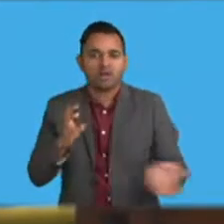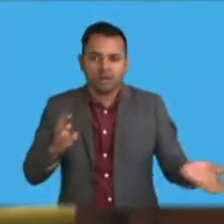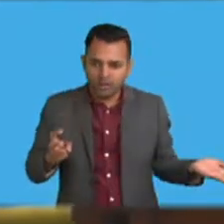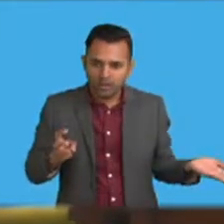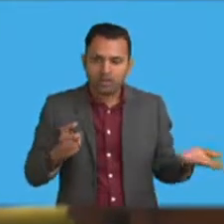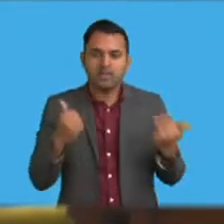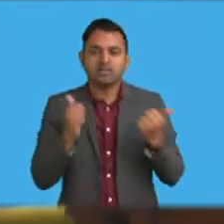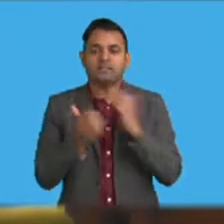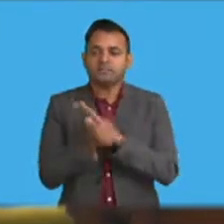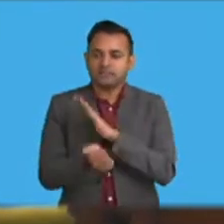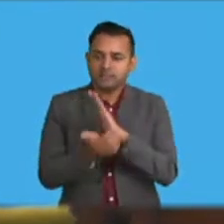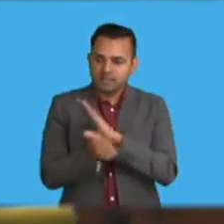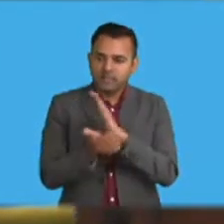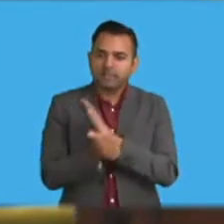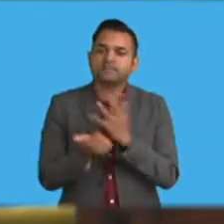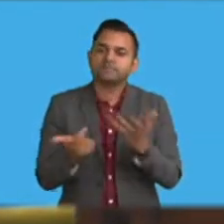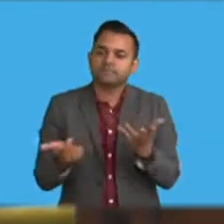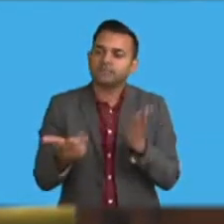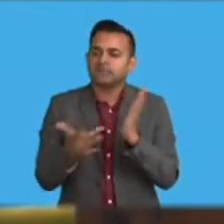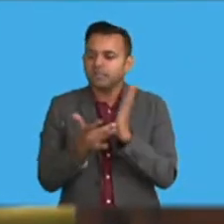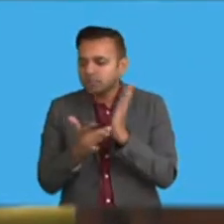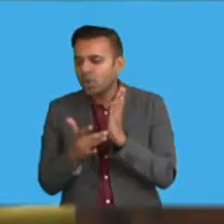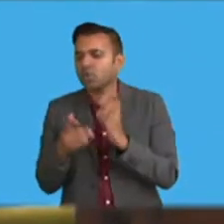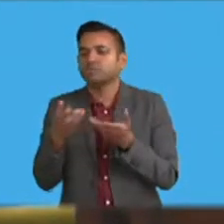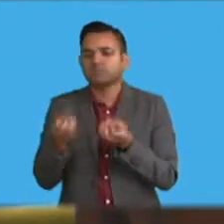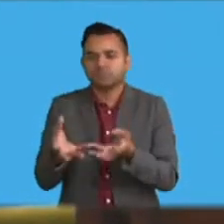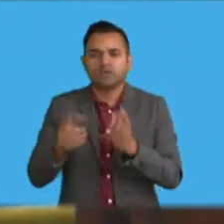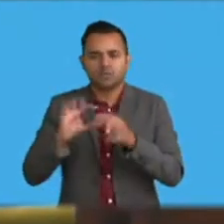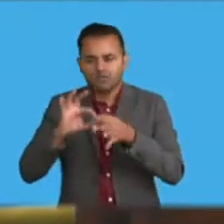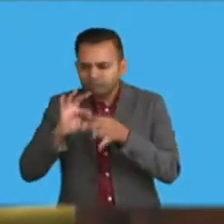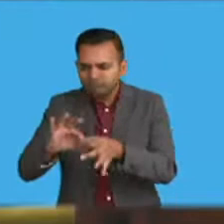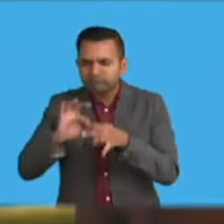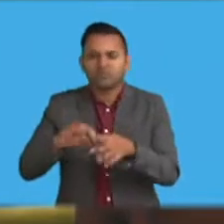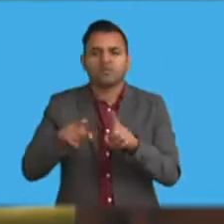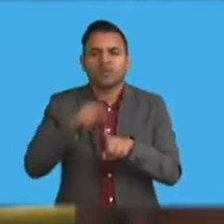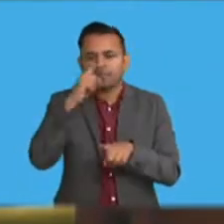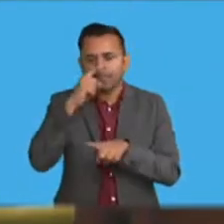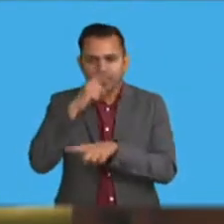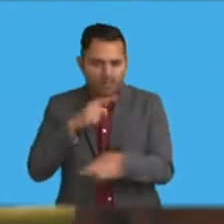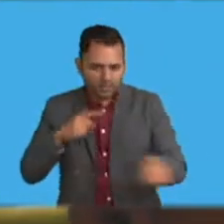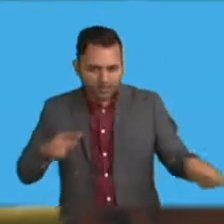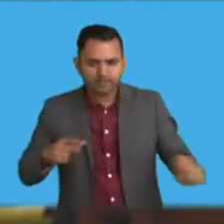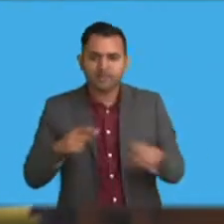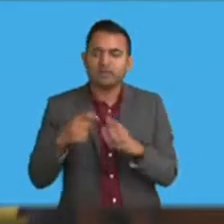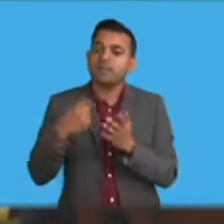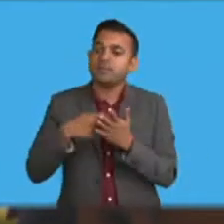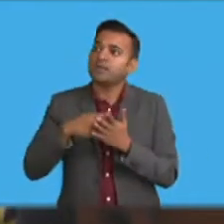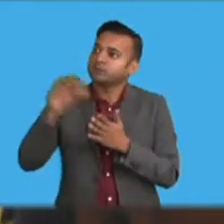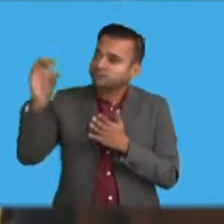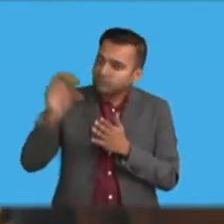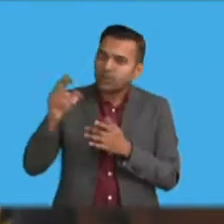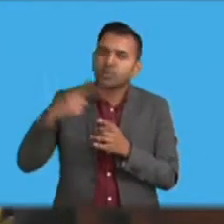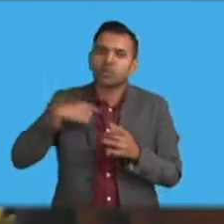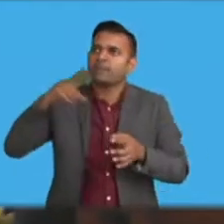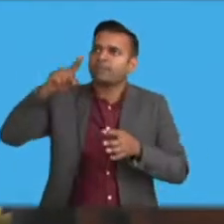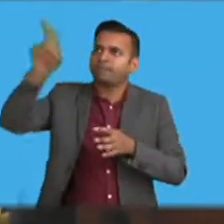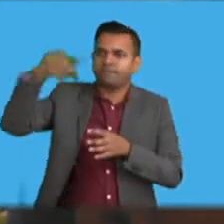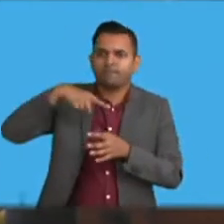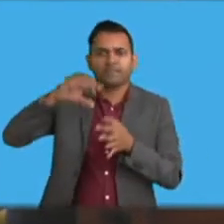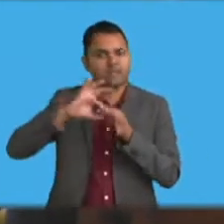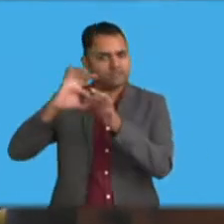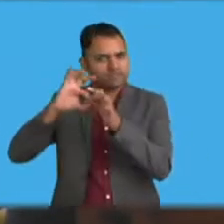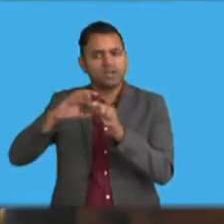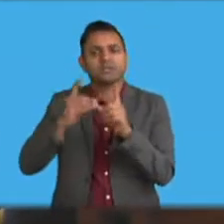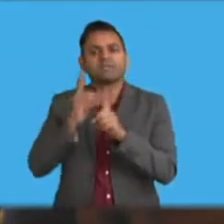few, in a collaborative manner. We are working with donor agencies to develop a tertiary level curriculum in the area of cooperatives.